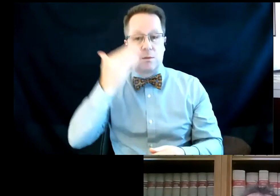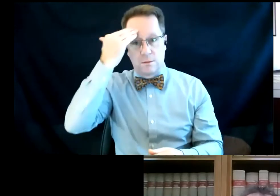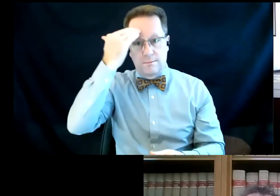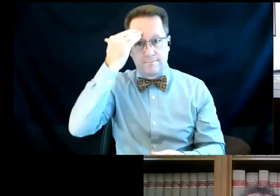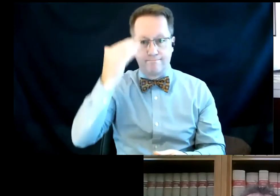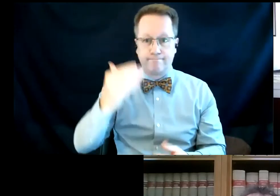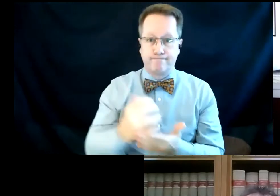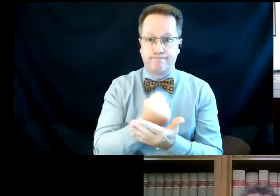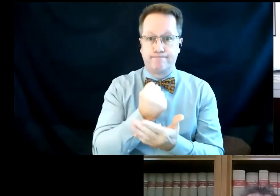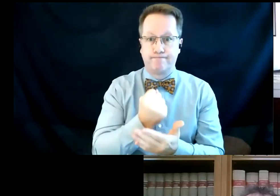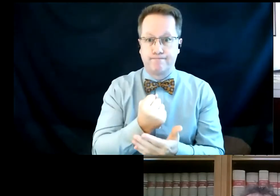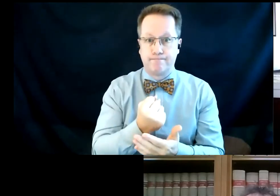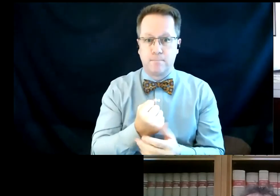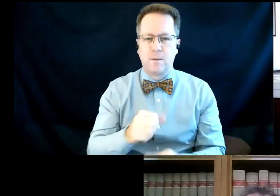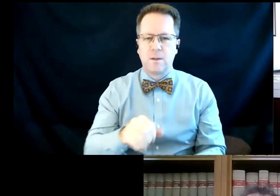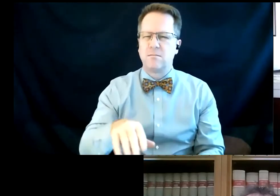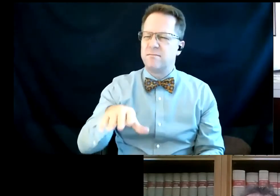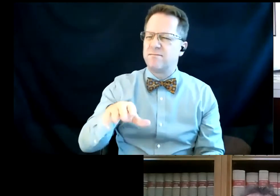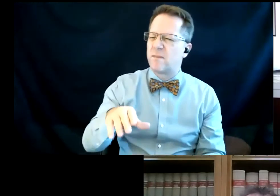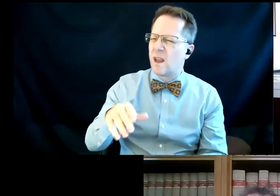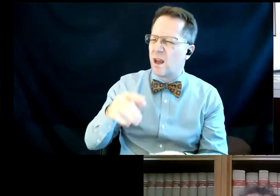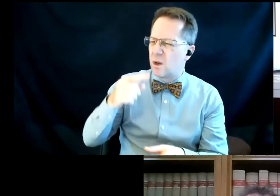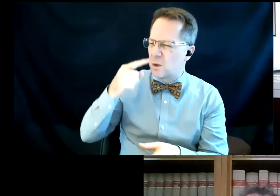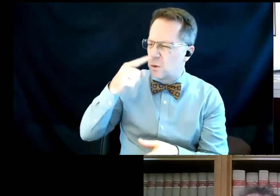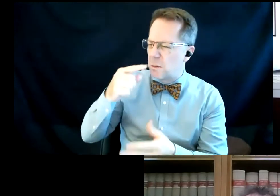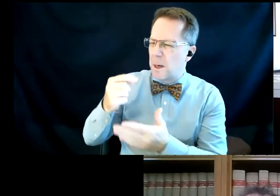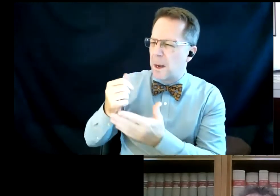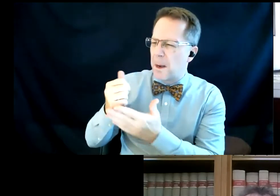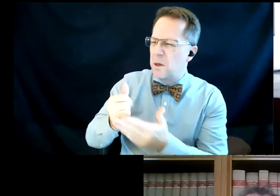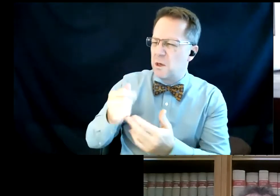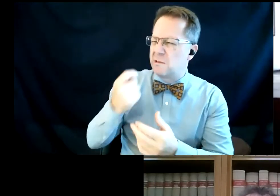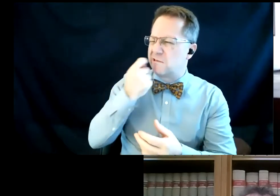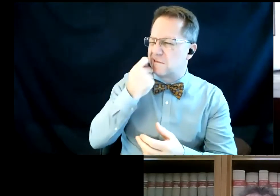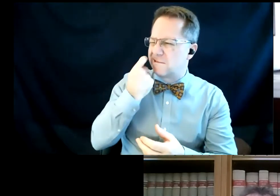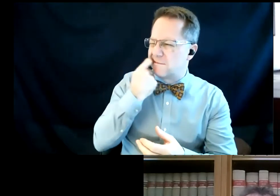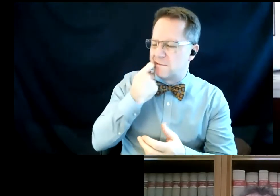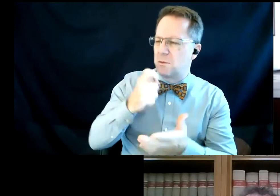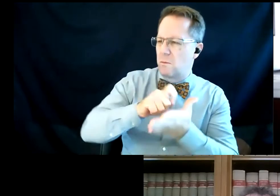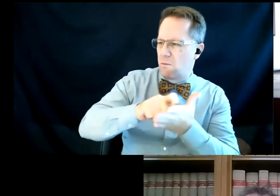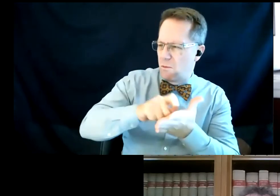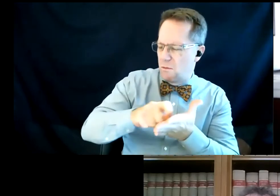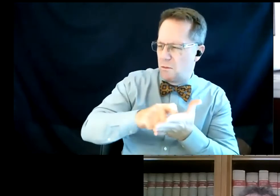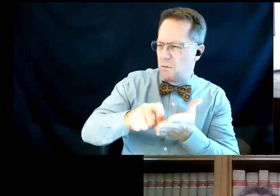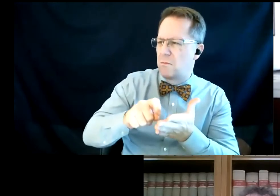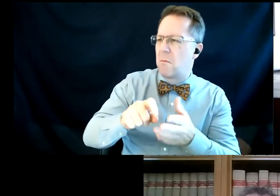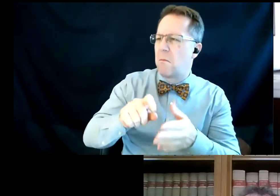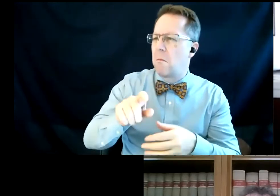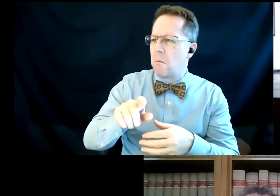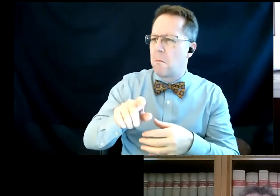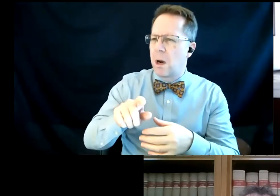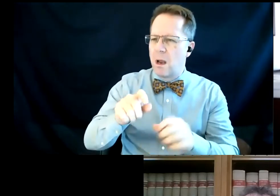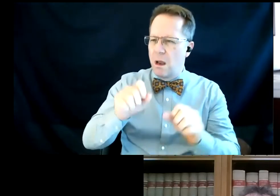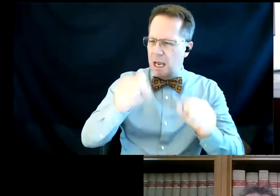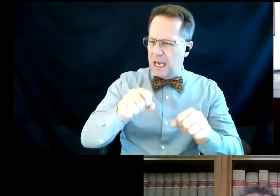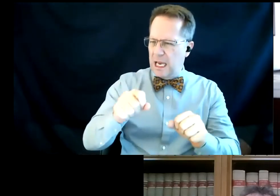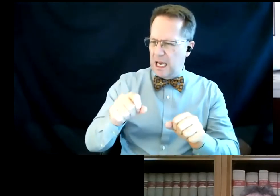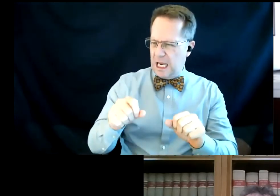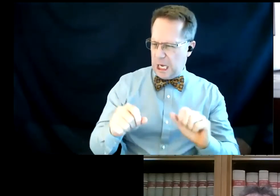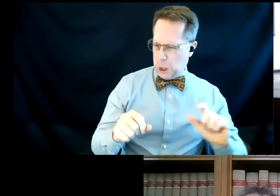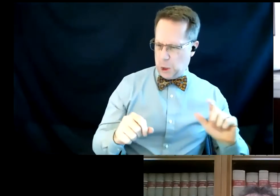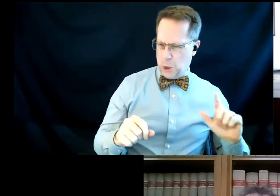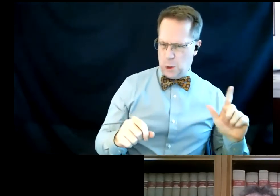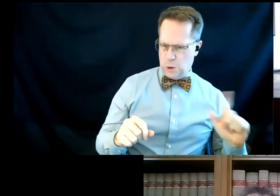You recently wrote a piece in the New York Review of Books called "Can Liberals Win in a Conservative Court?" Are there ways that